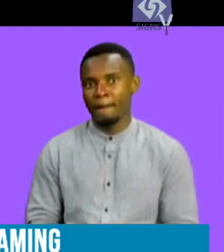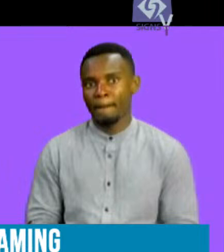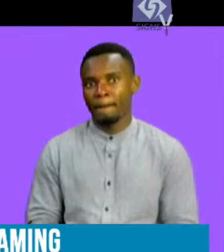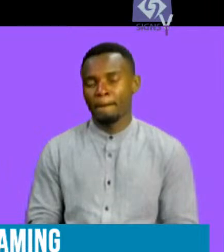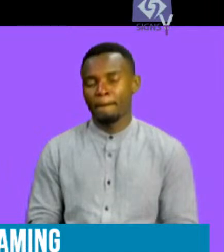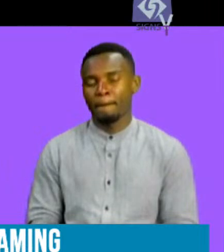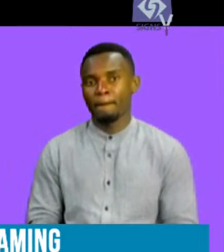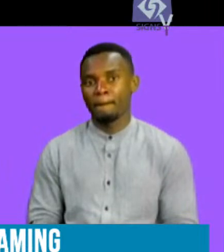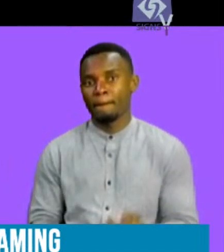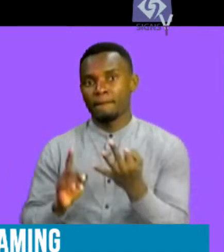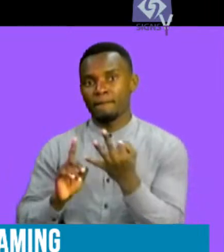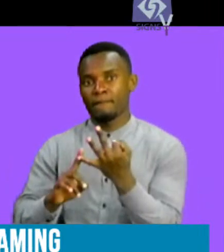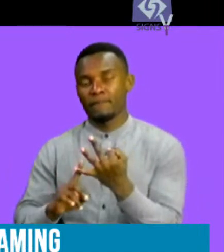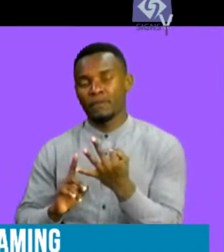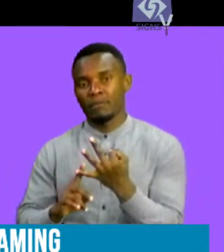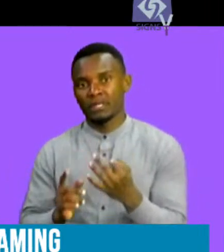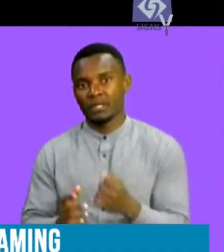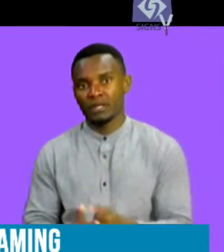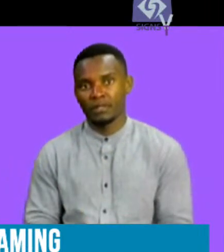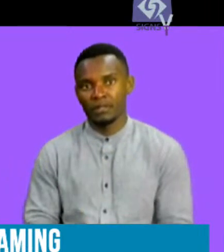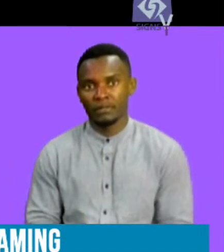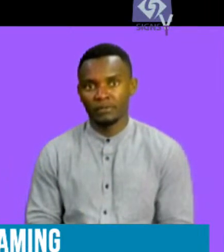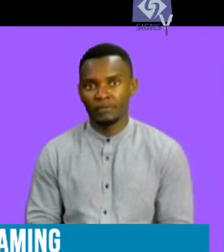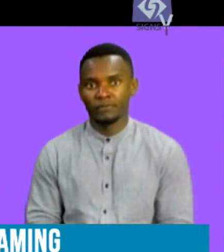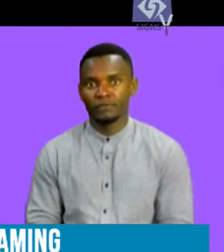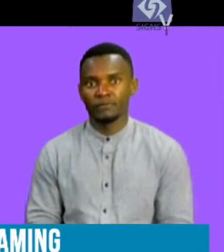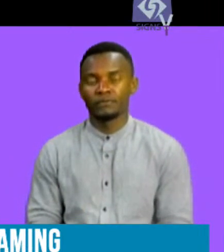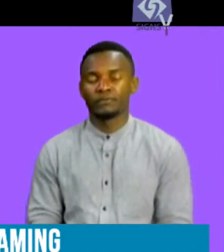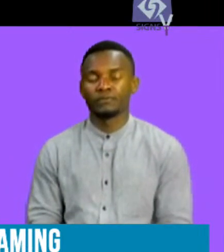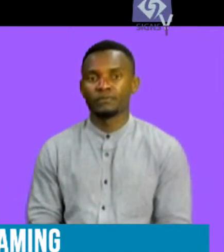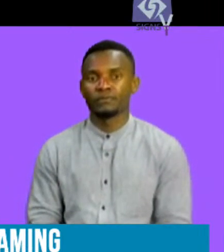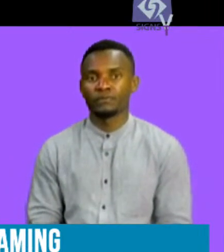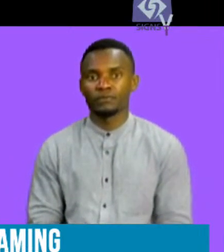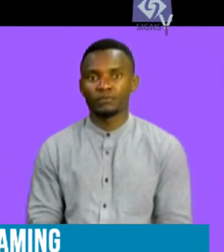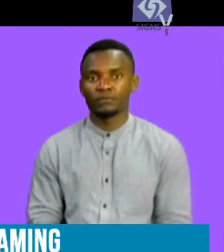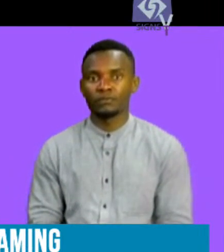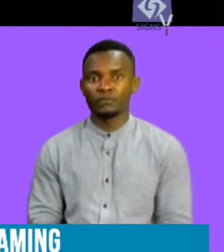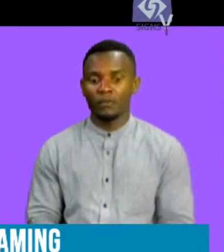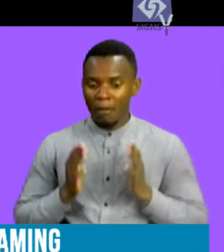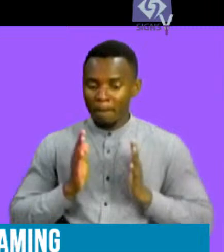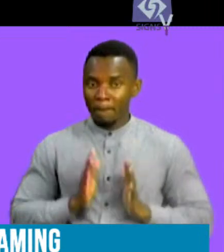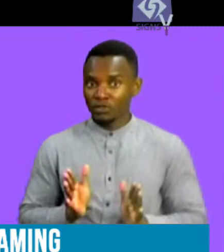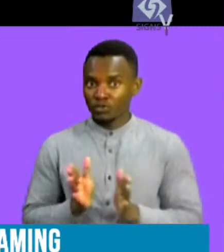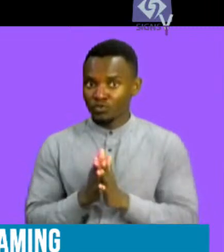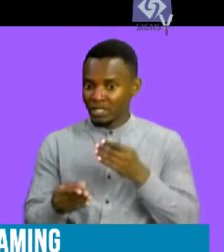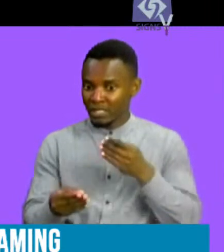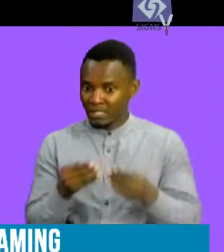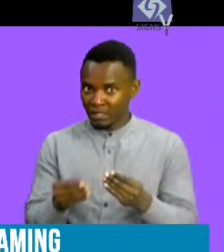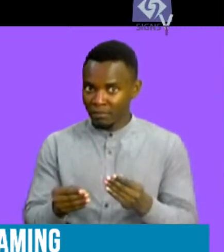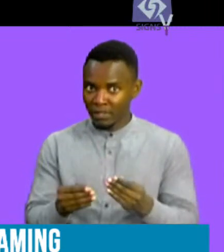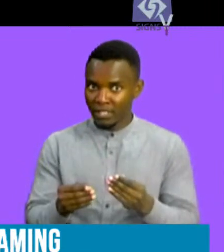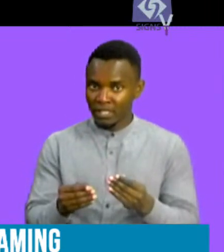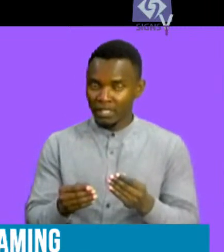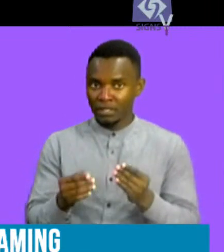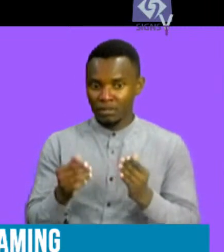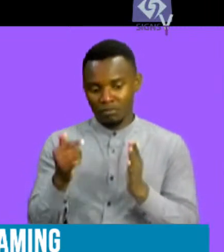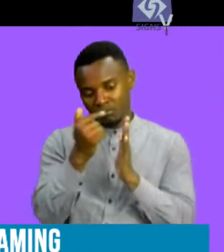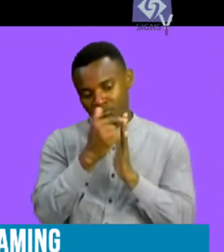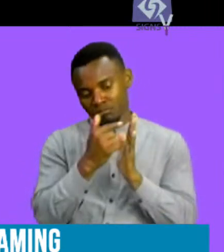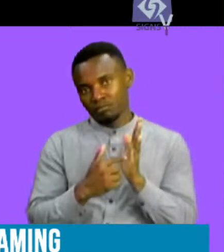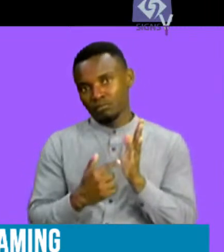The other one I can say is that if those persons with disability can be reached well, and then